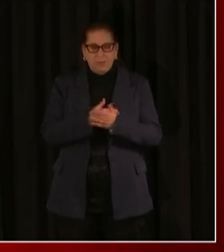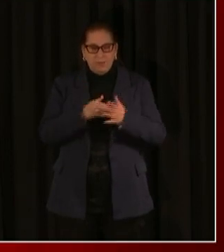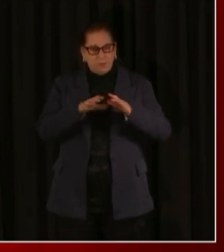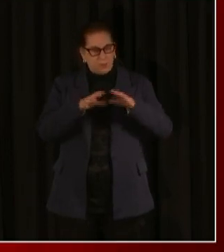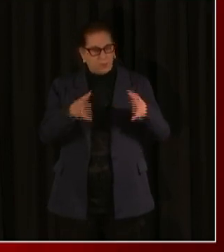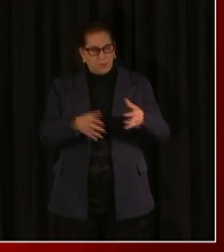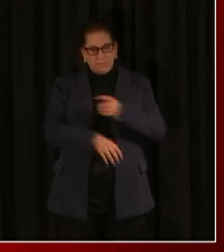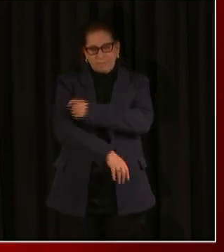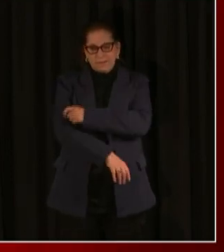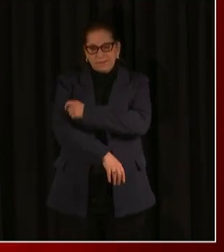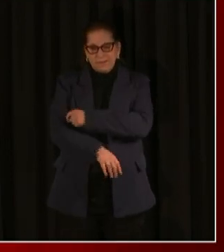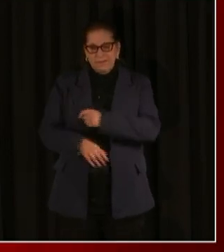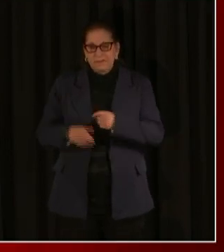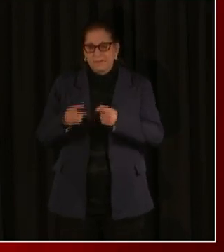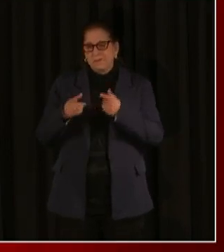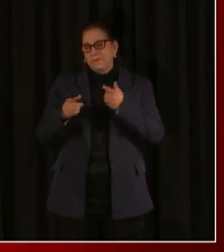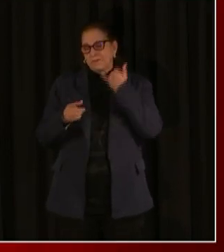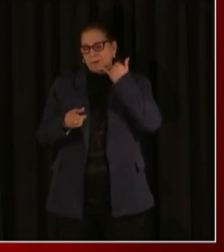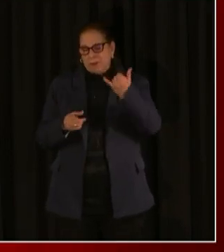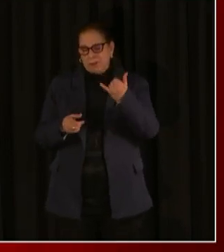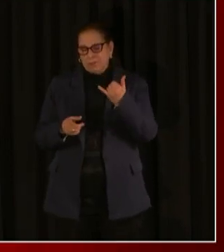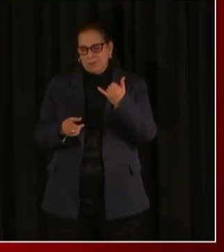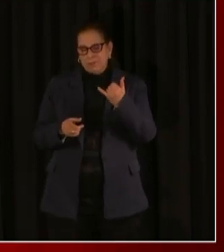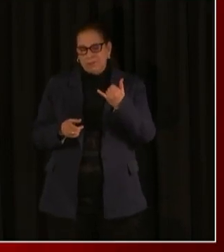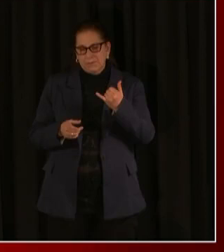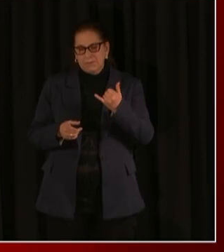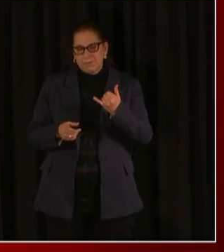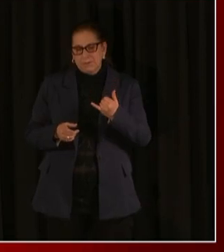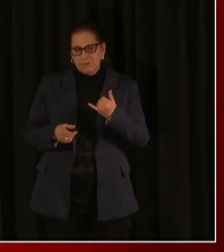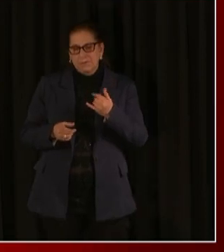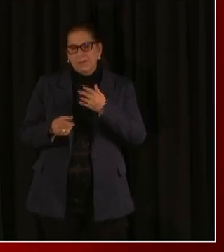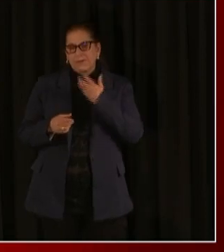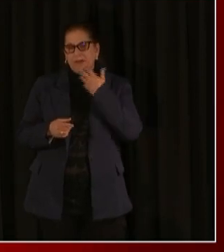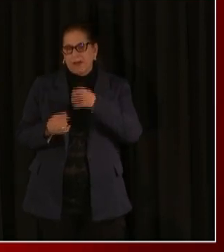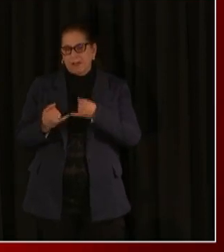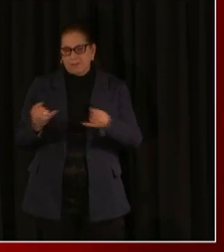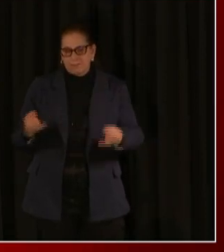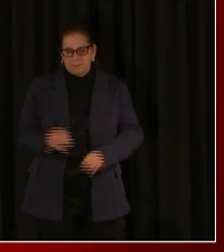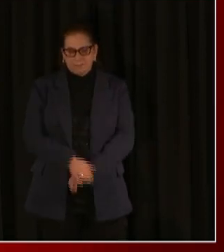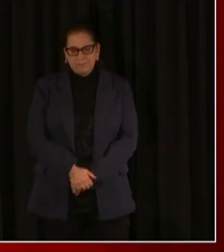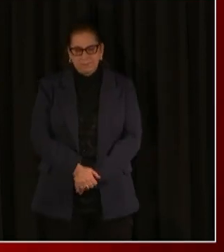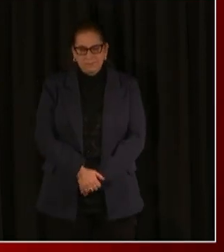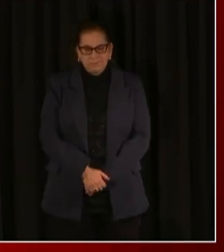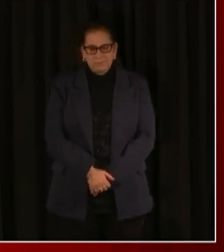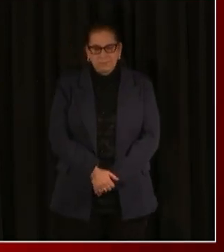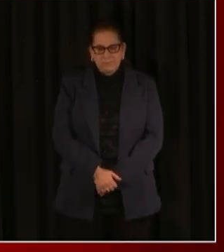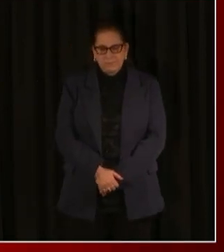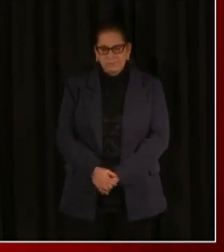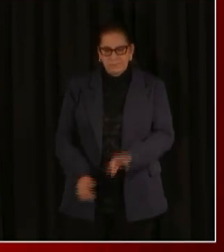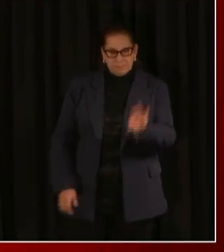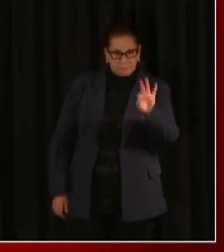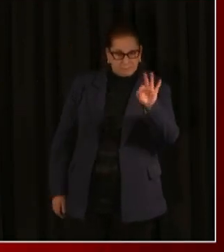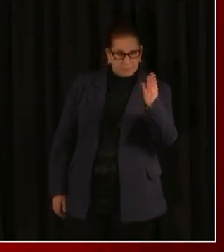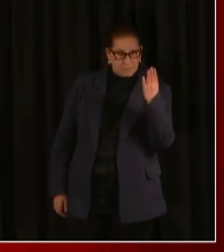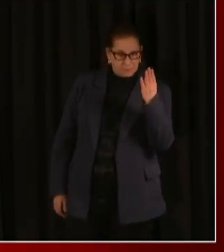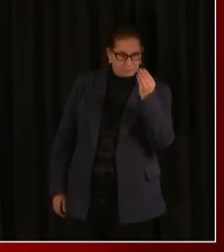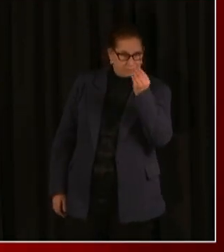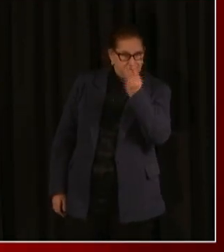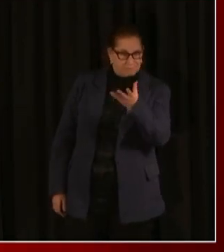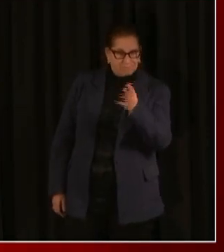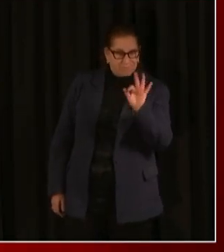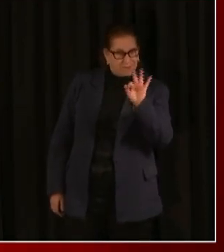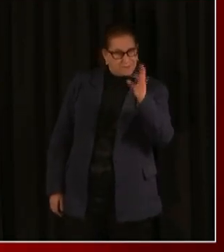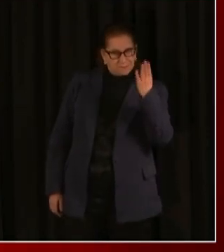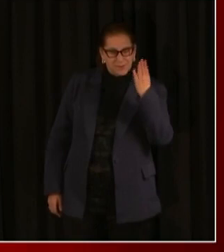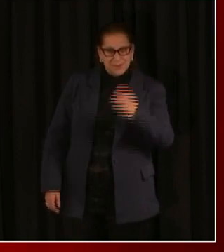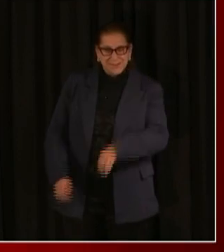open on the portal and at the call center or the call hotline, tomorrow at 9 a.m. So for